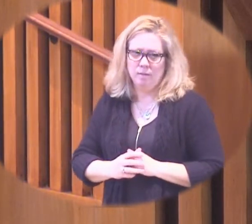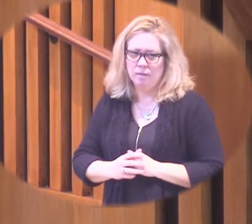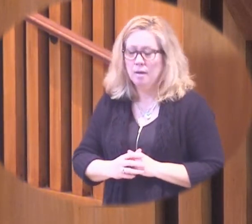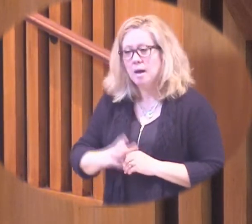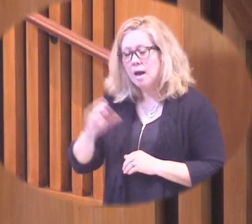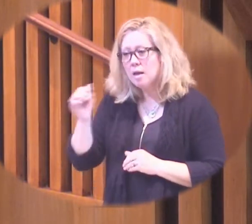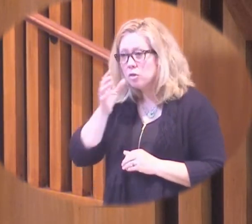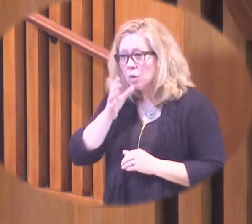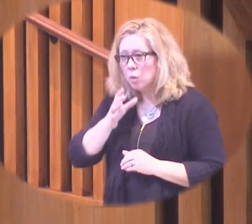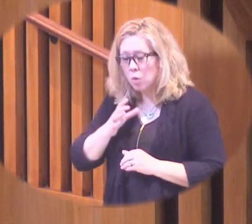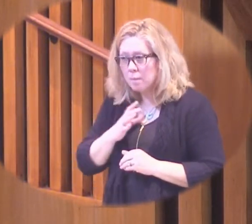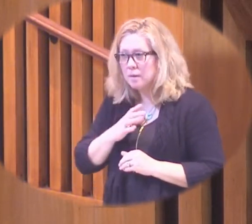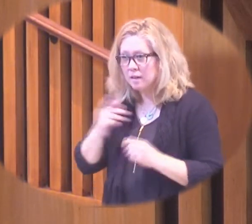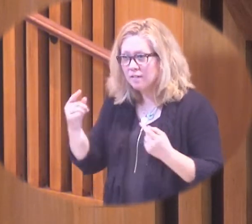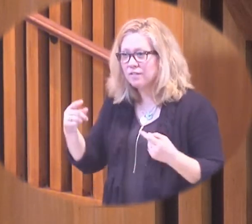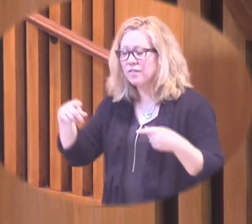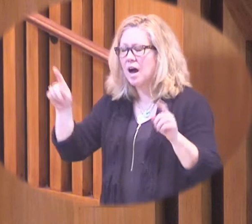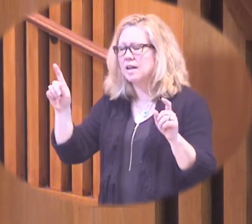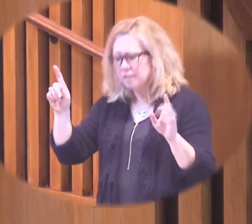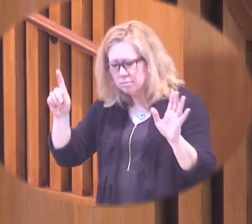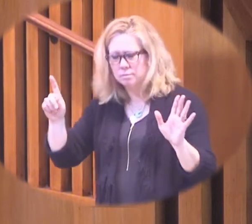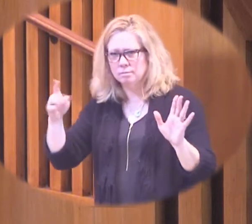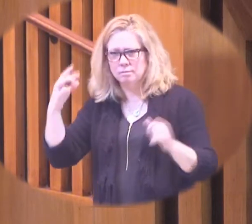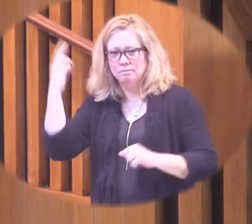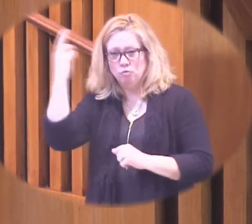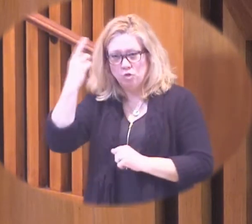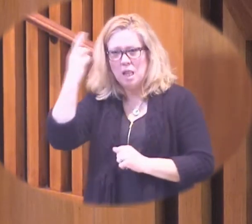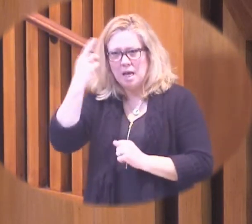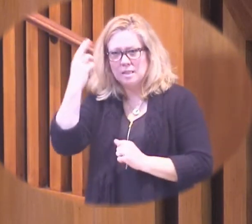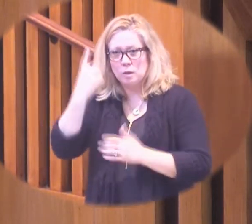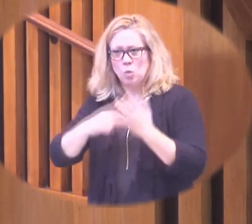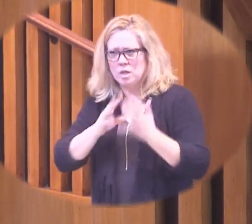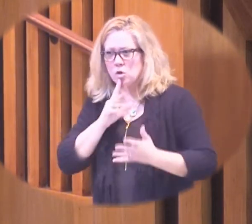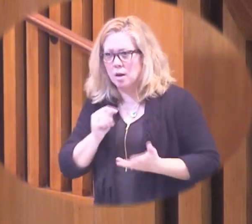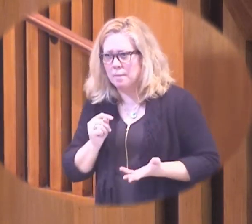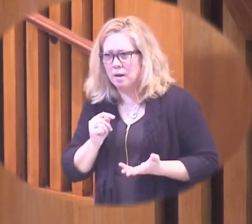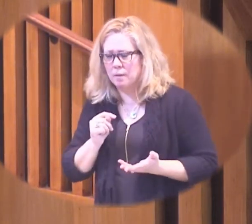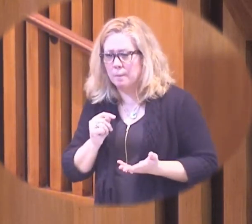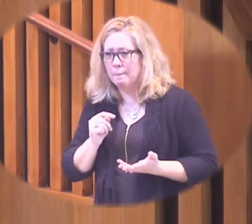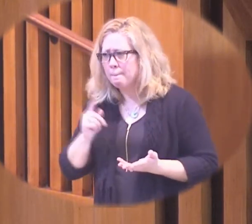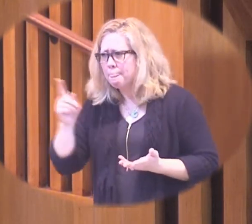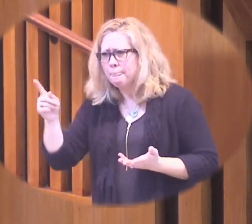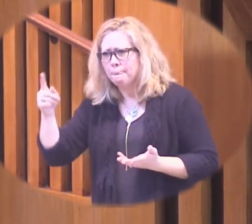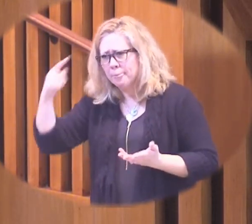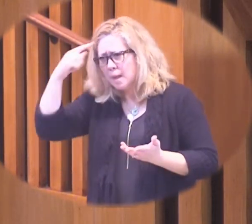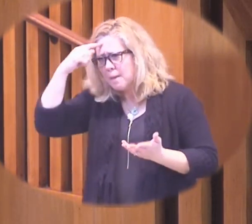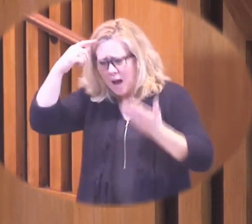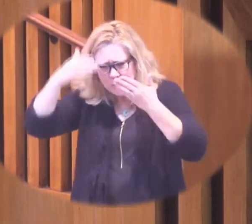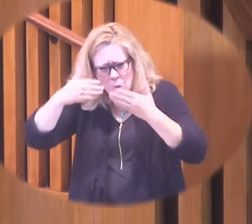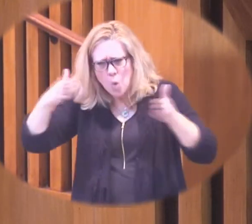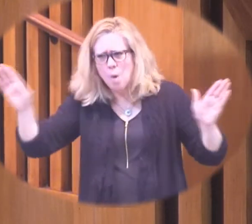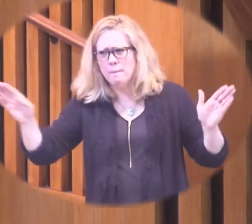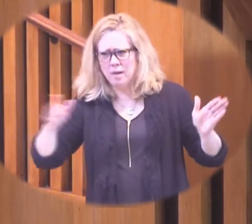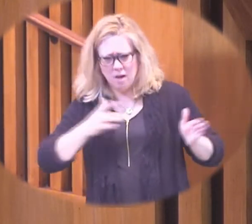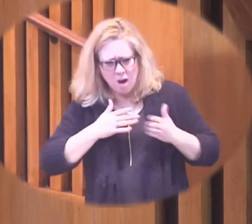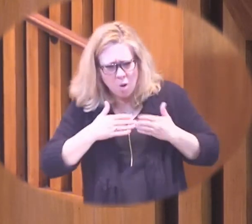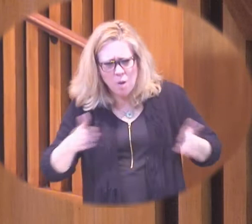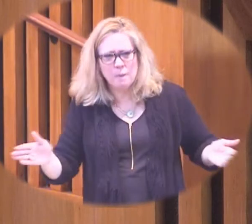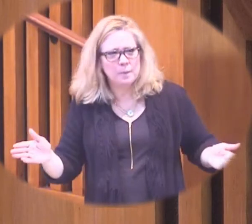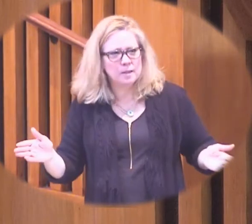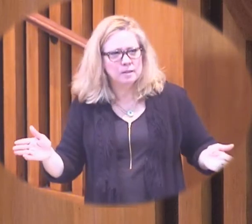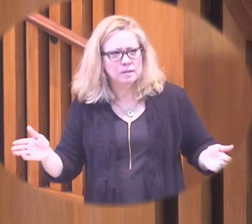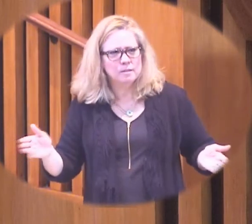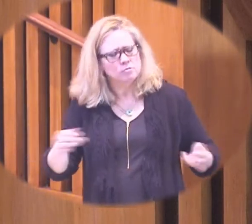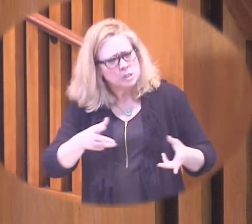And the woman does finally recognize this. She's open to this. She has an open mind. And she